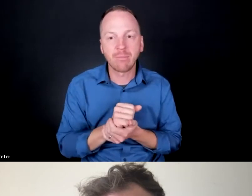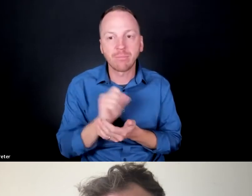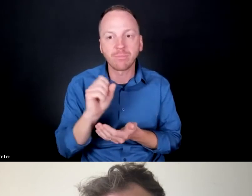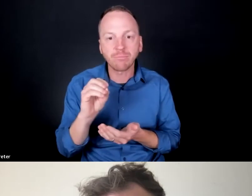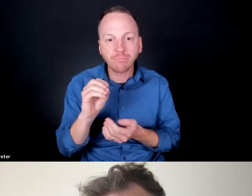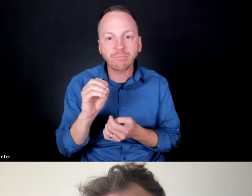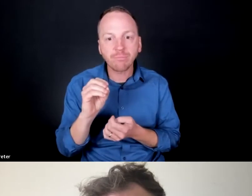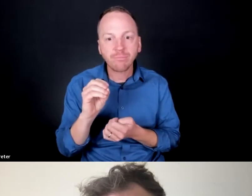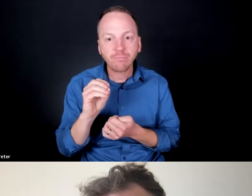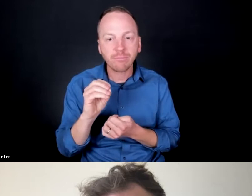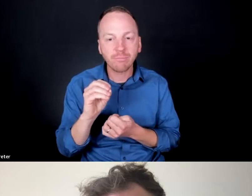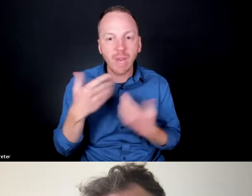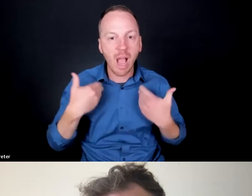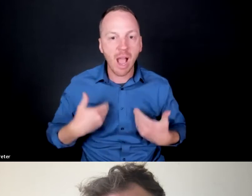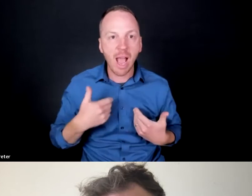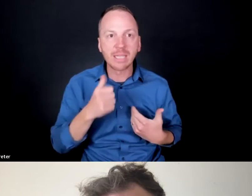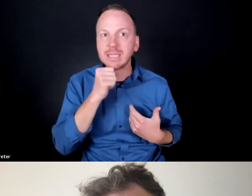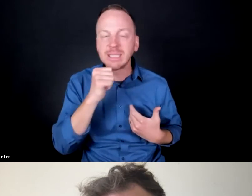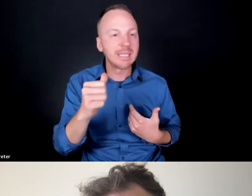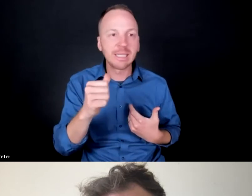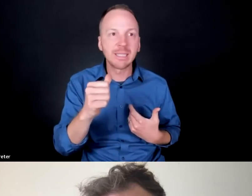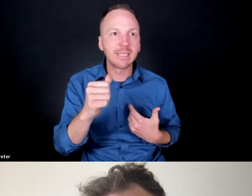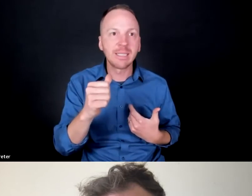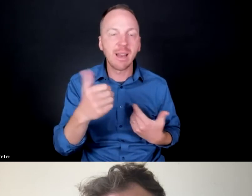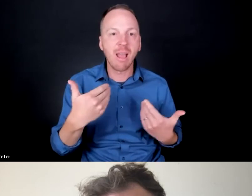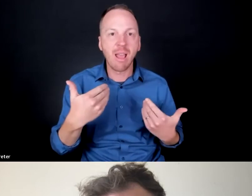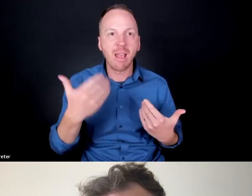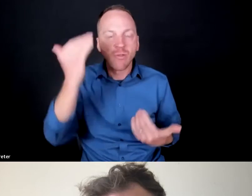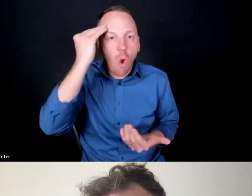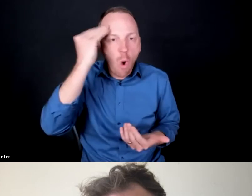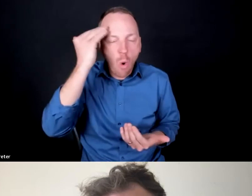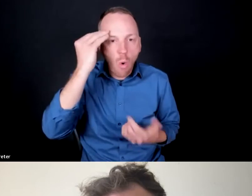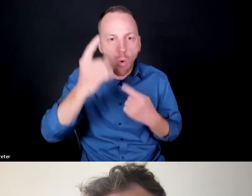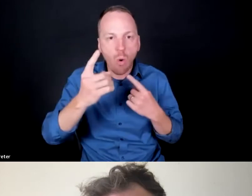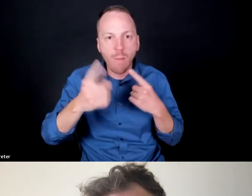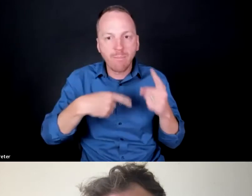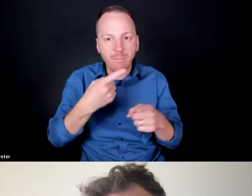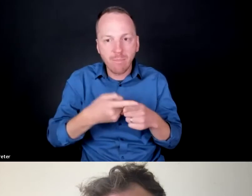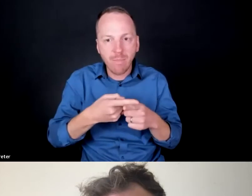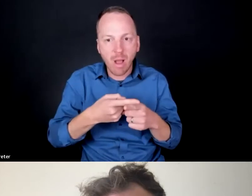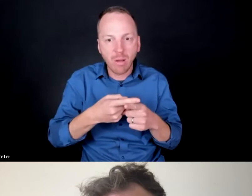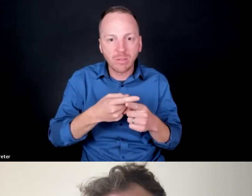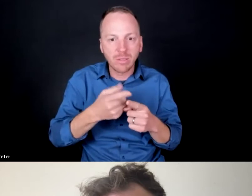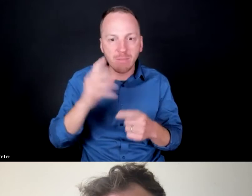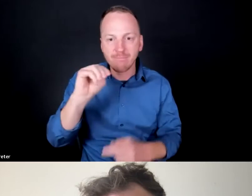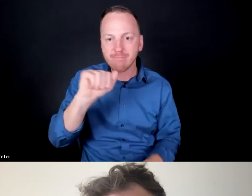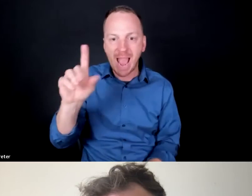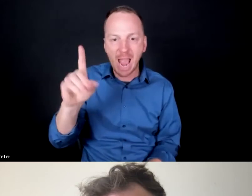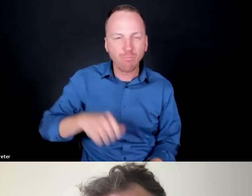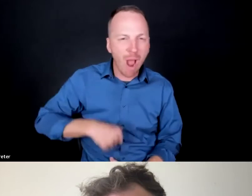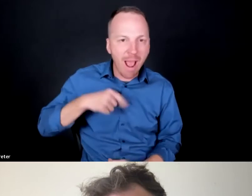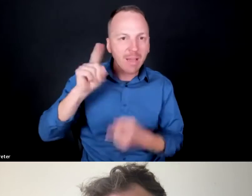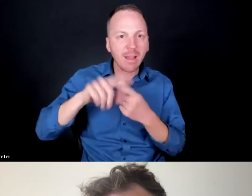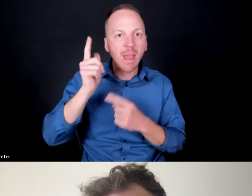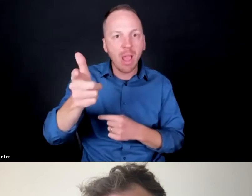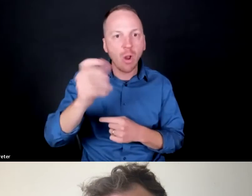So I didn't get to know about like mad pride until later,